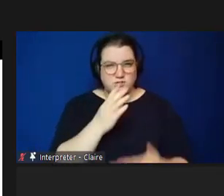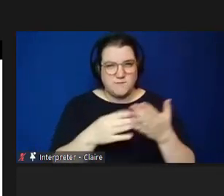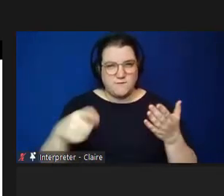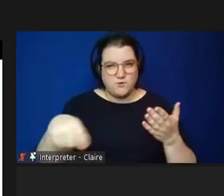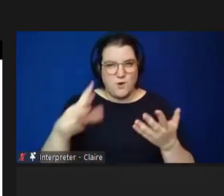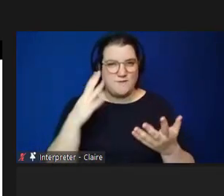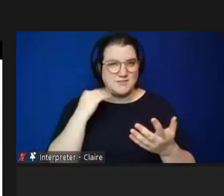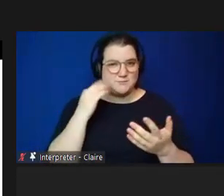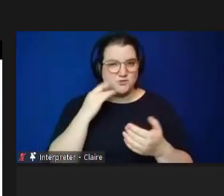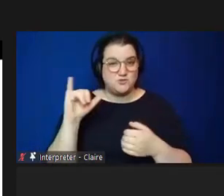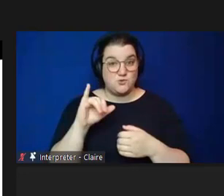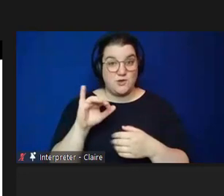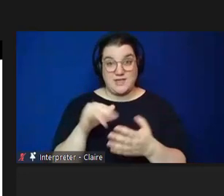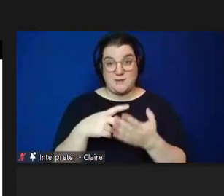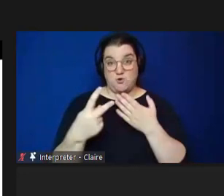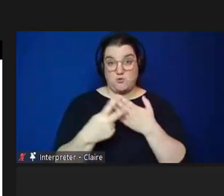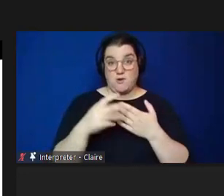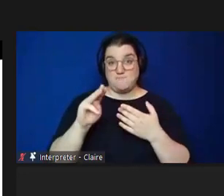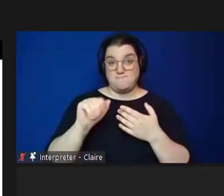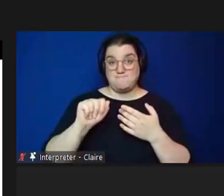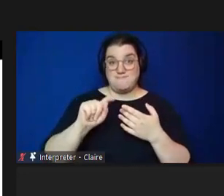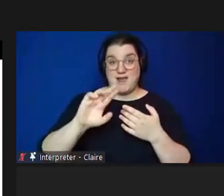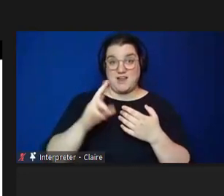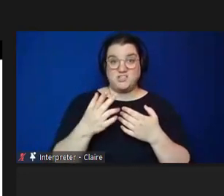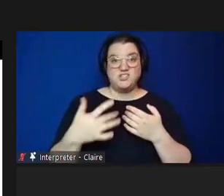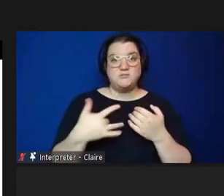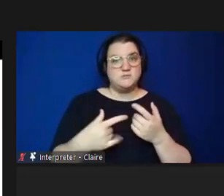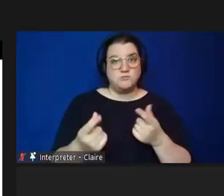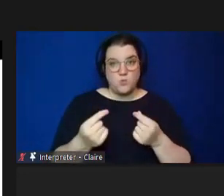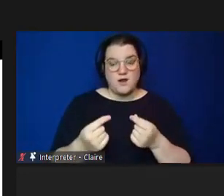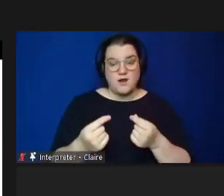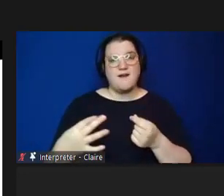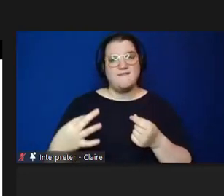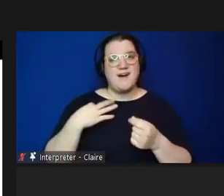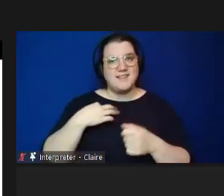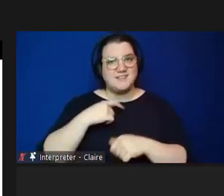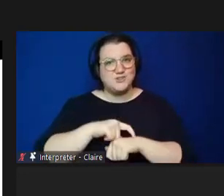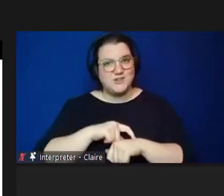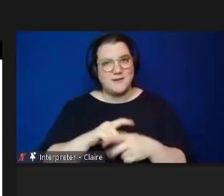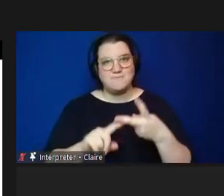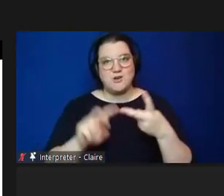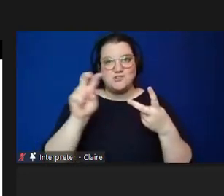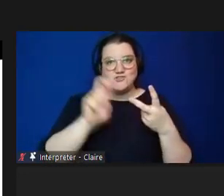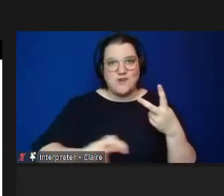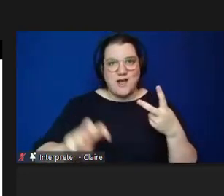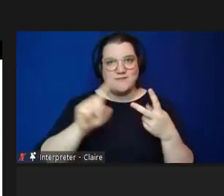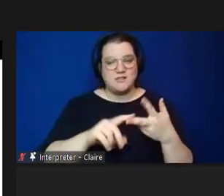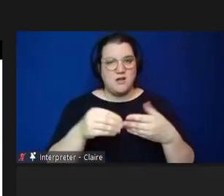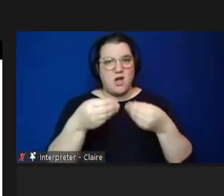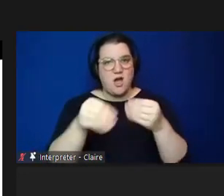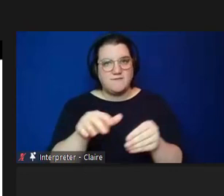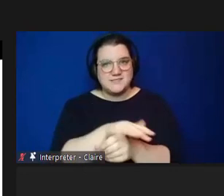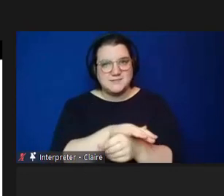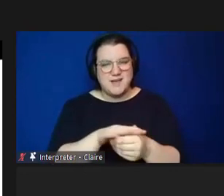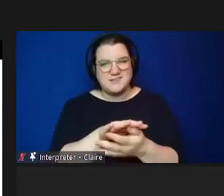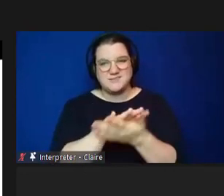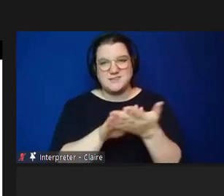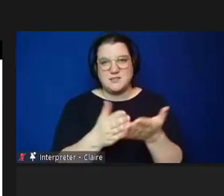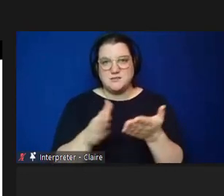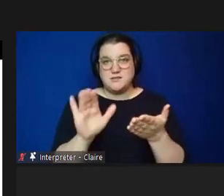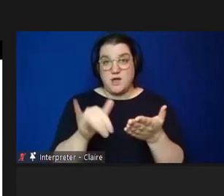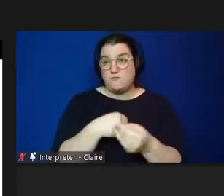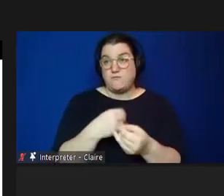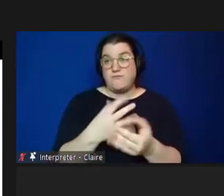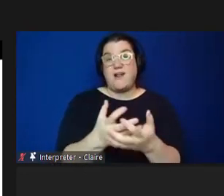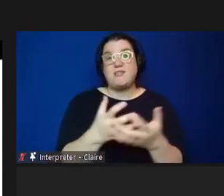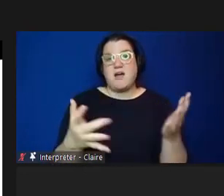our program match is usually volunteer time or travel or office space or things like that. And so we have provided a lot of